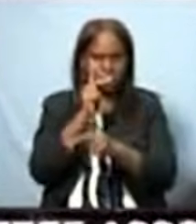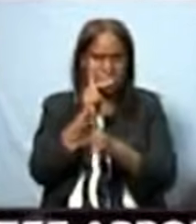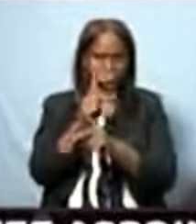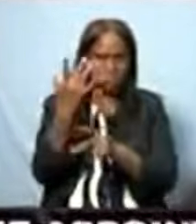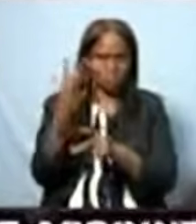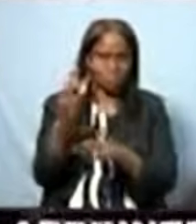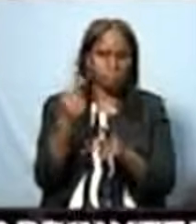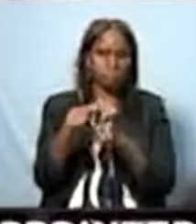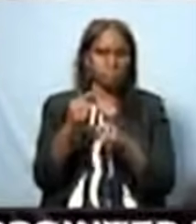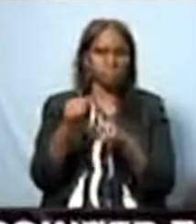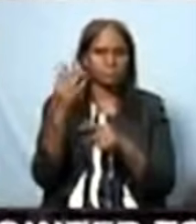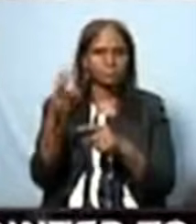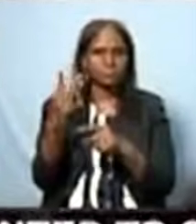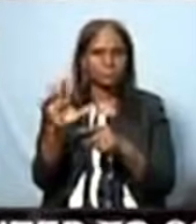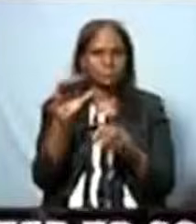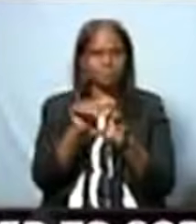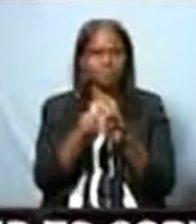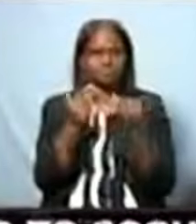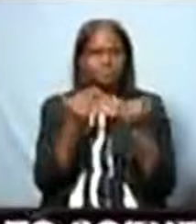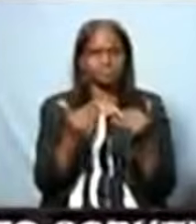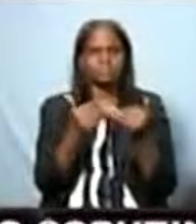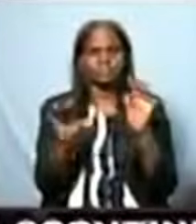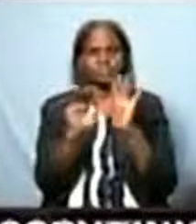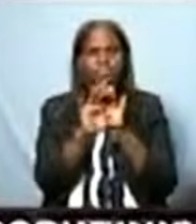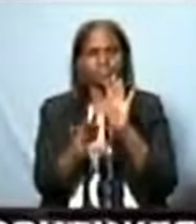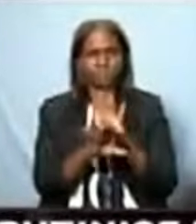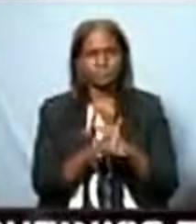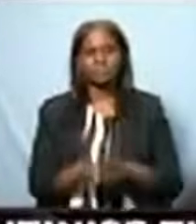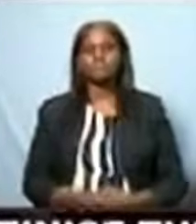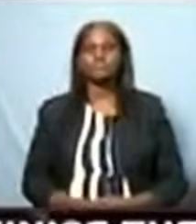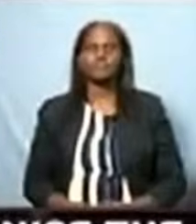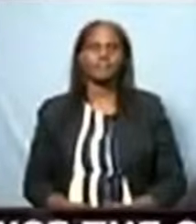the wording as it is in the current Constitution.